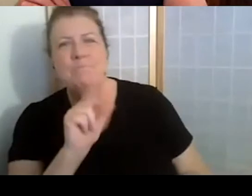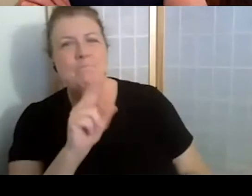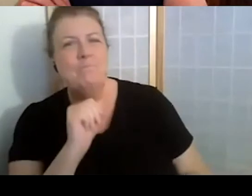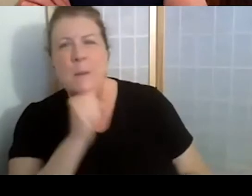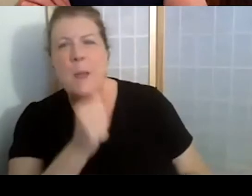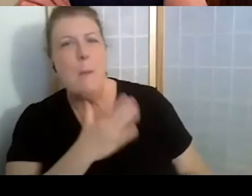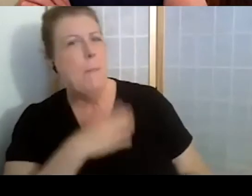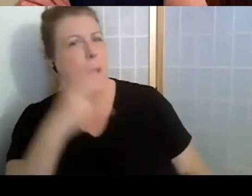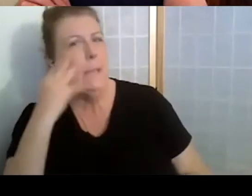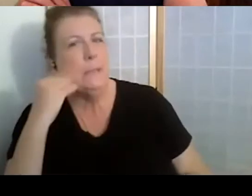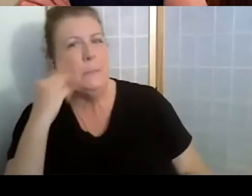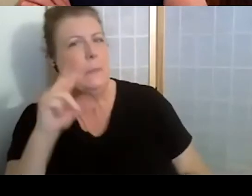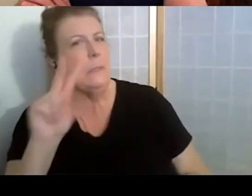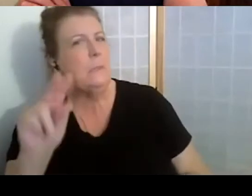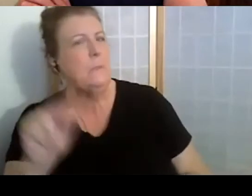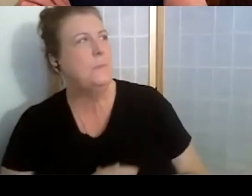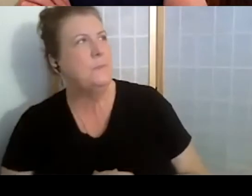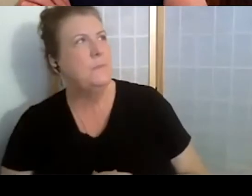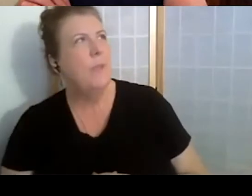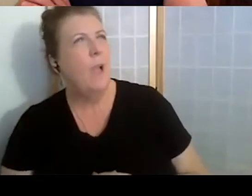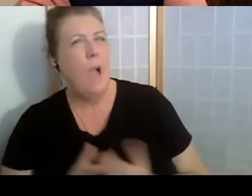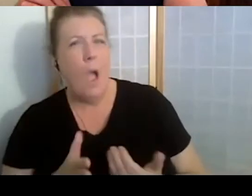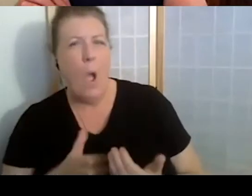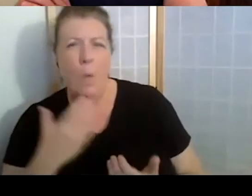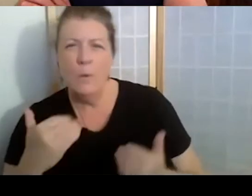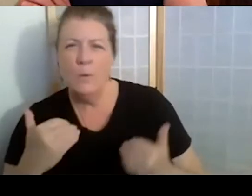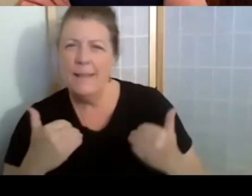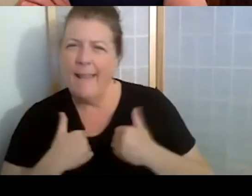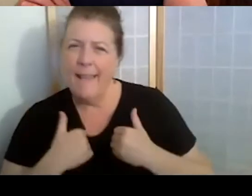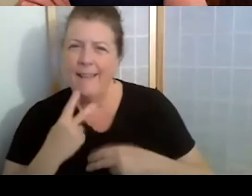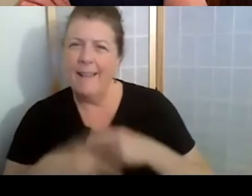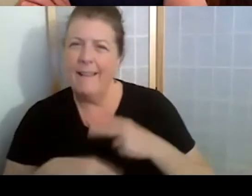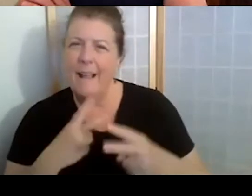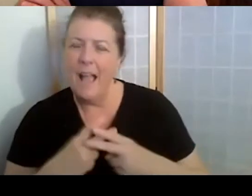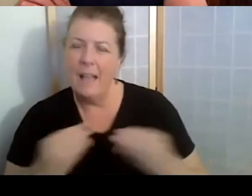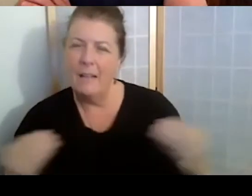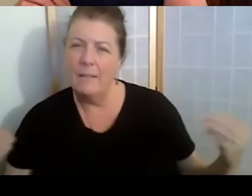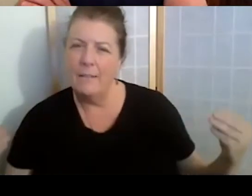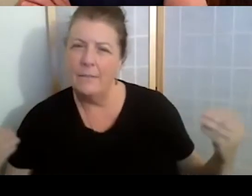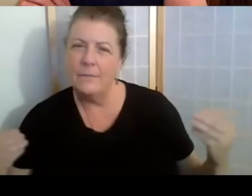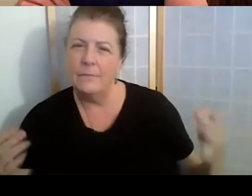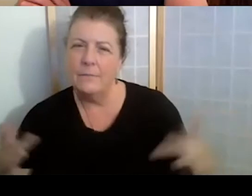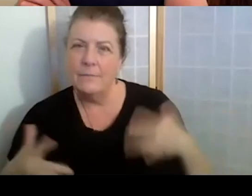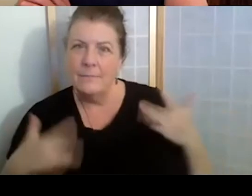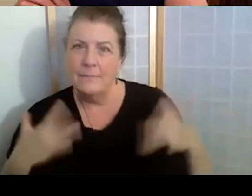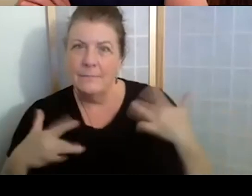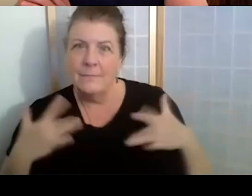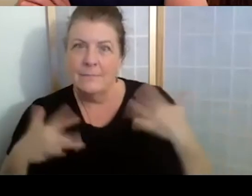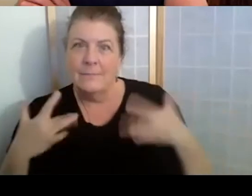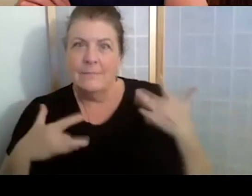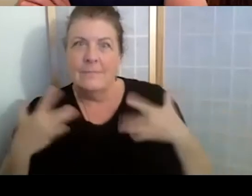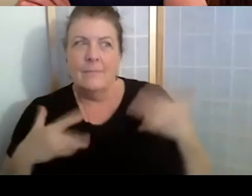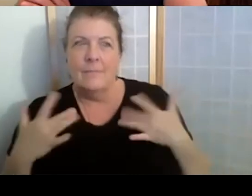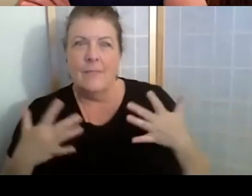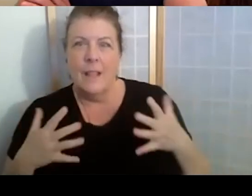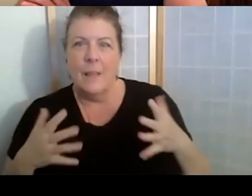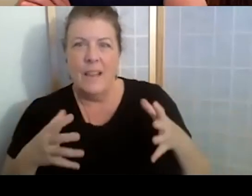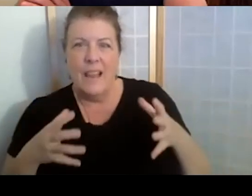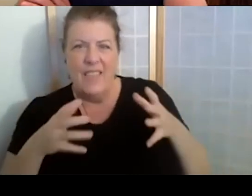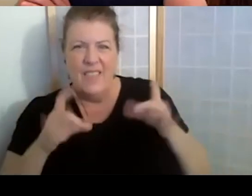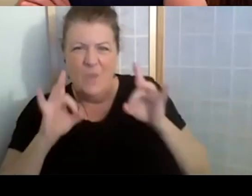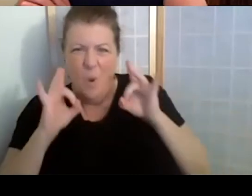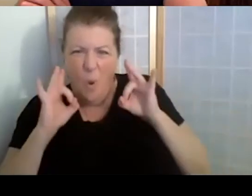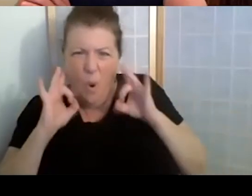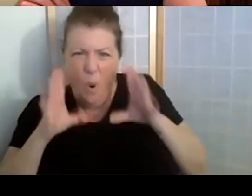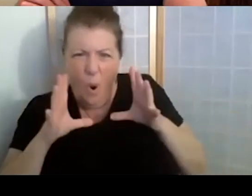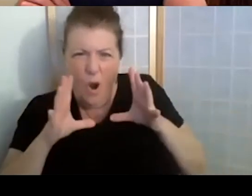a kind of euphoria in taking this horrible thing by the neck and really kind of trying